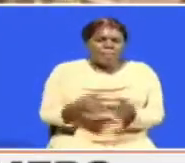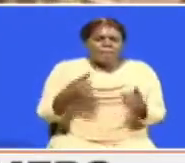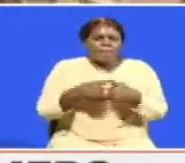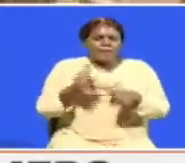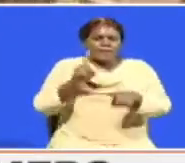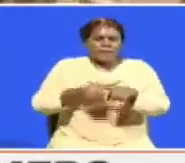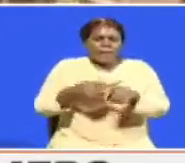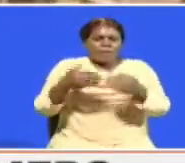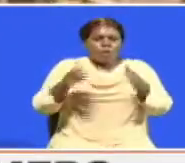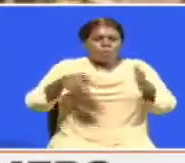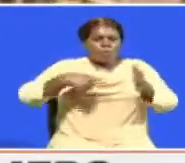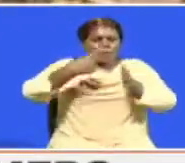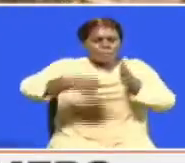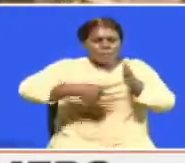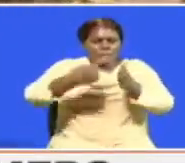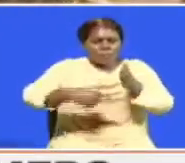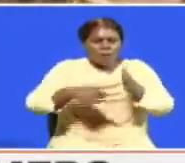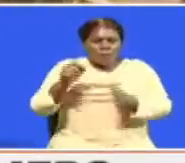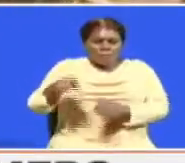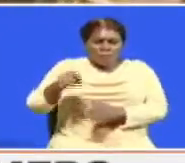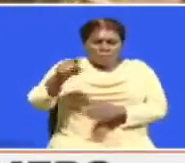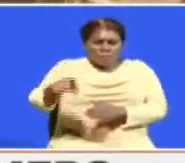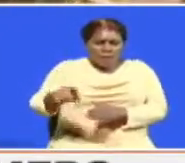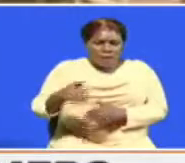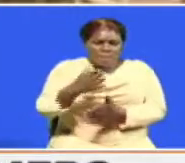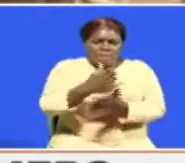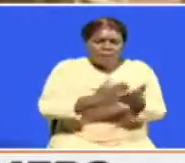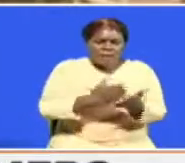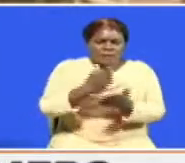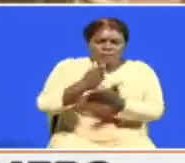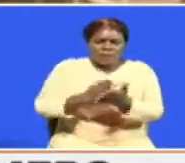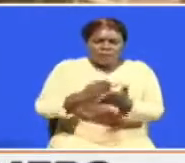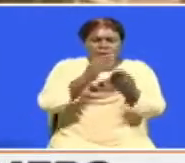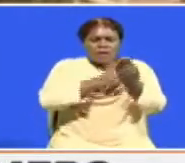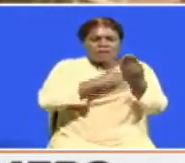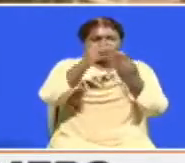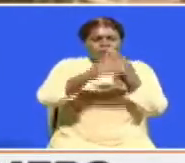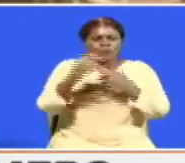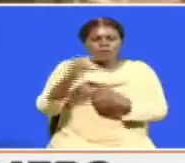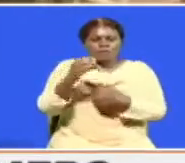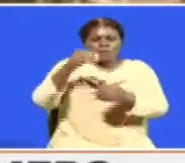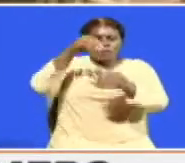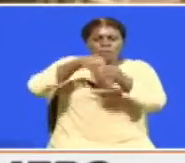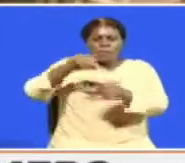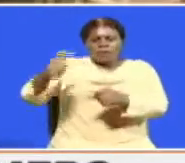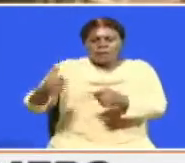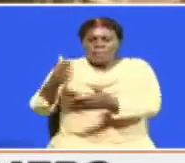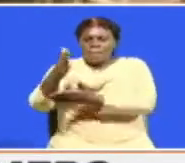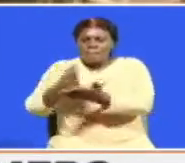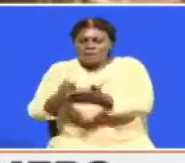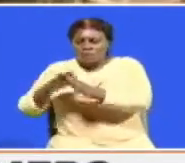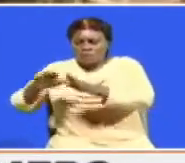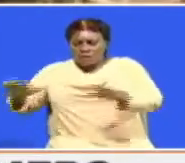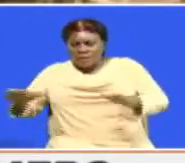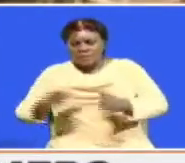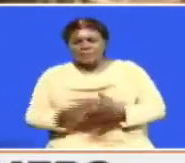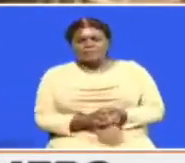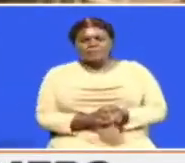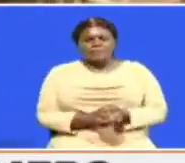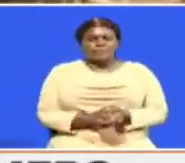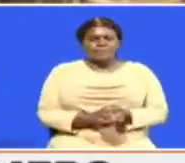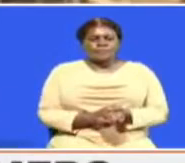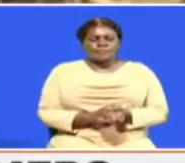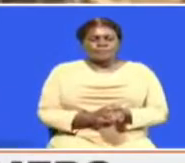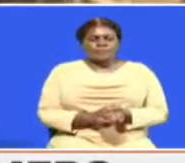Lakini wakati kampuni inafungua, wakati unapanda miwa kwa awamu, ukiharvest miwa hizo pesa na kuwa capital kuinvest another portion of land or another investment.